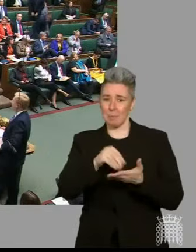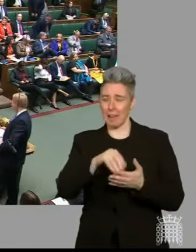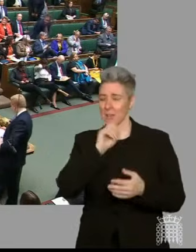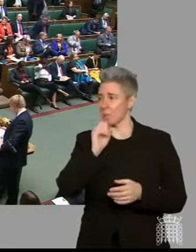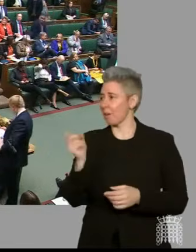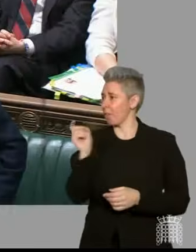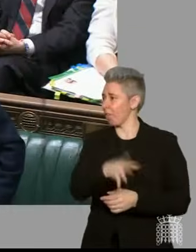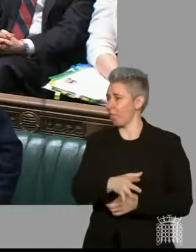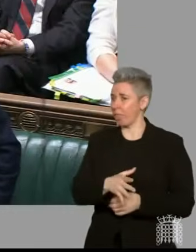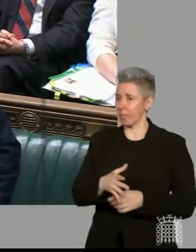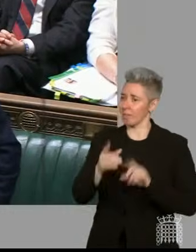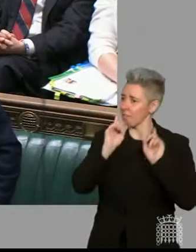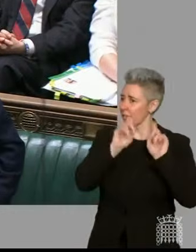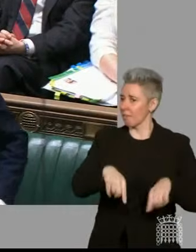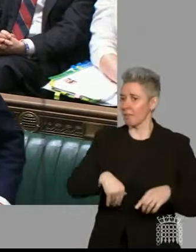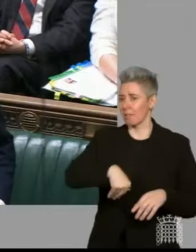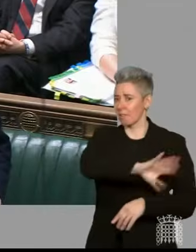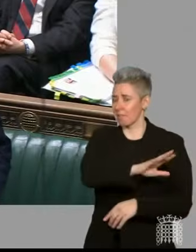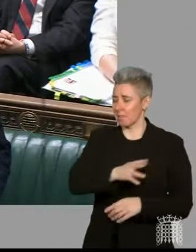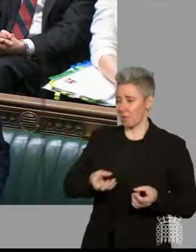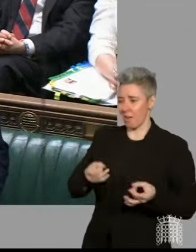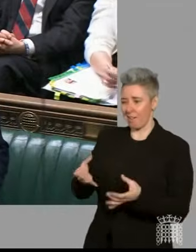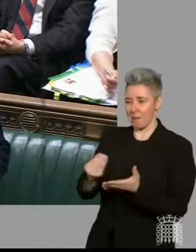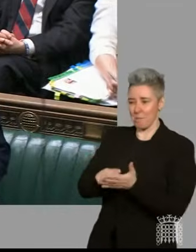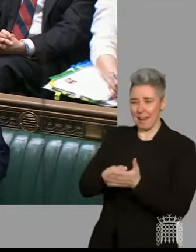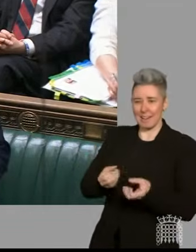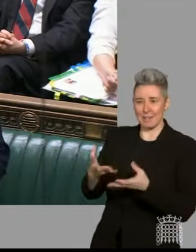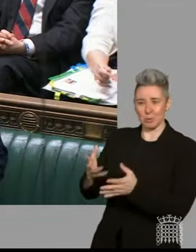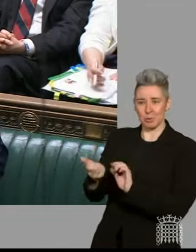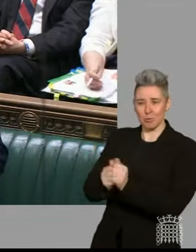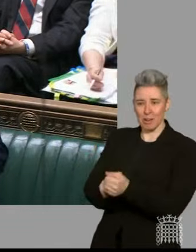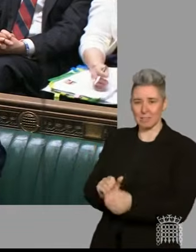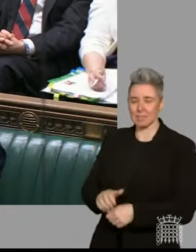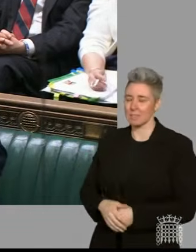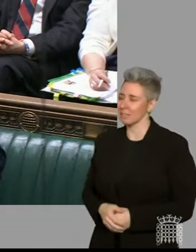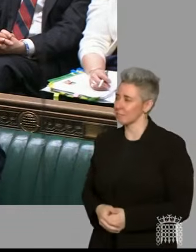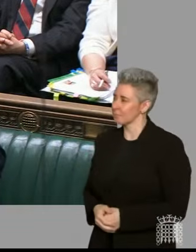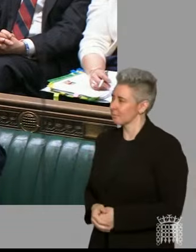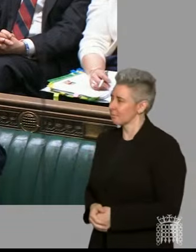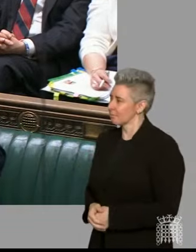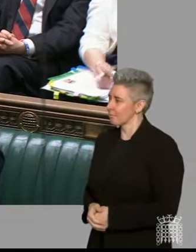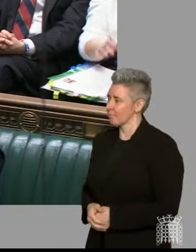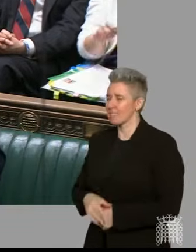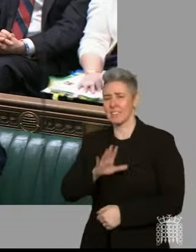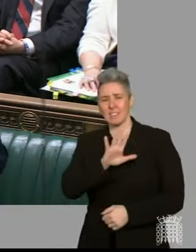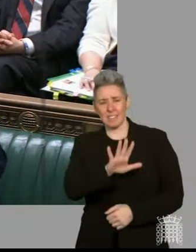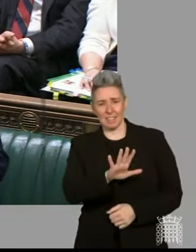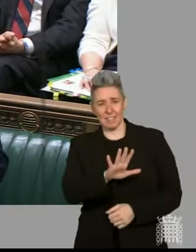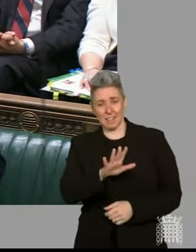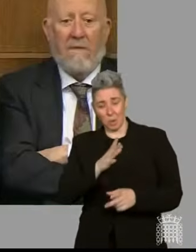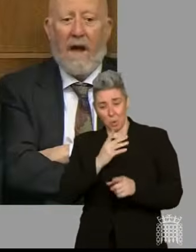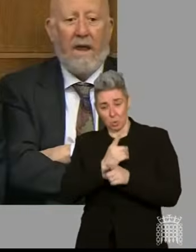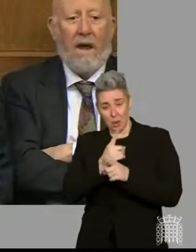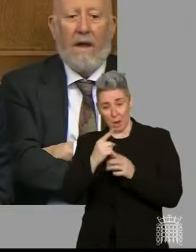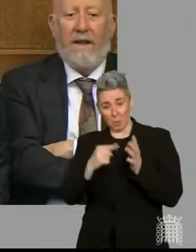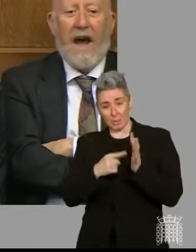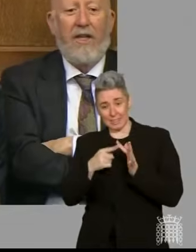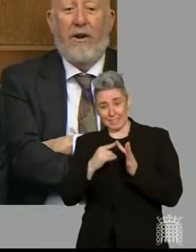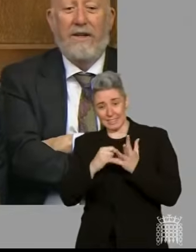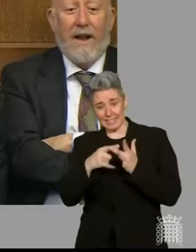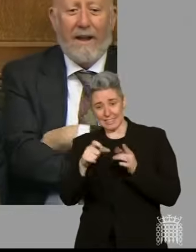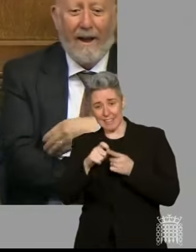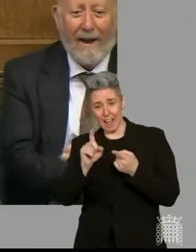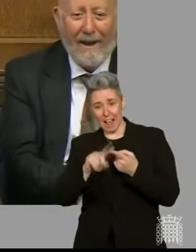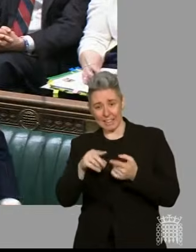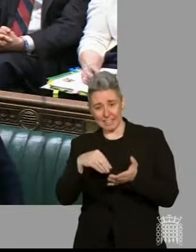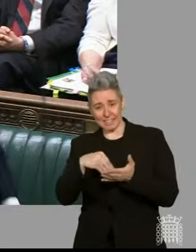He talks about Teesside taxpayers. Actually, Ben Houchin has never imposed a mayoral precept in Tees Valley, full stop. And actually,